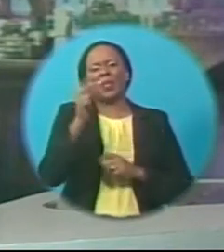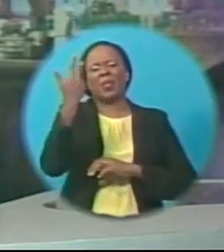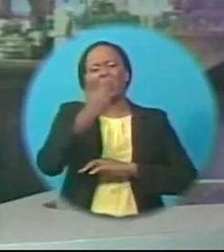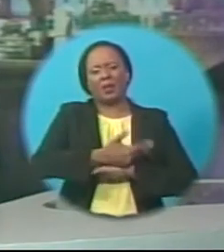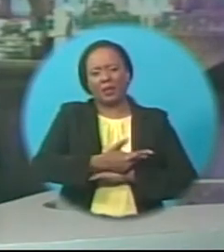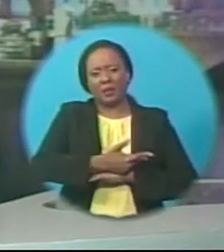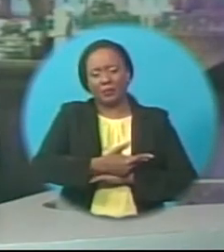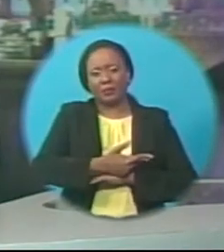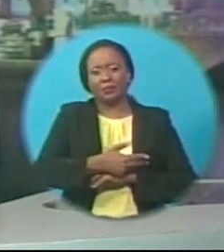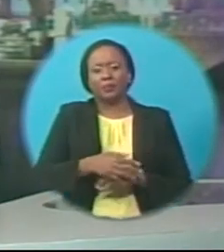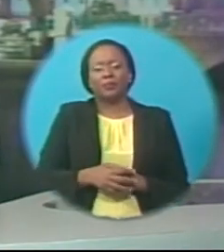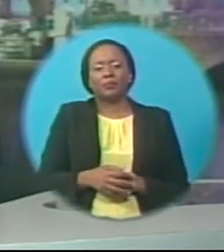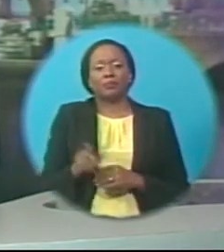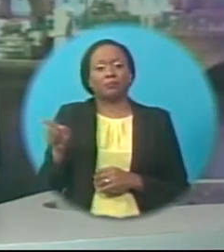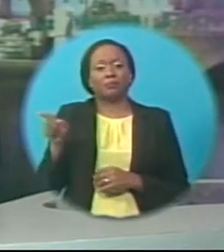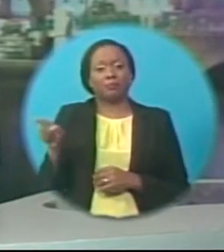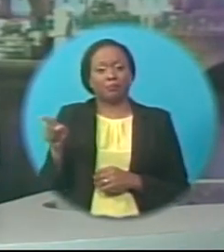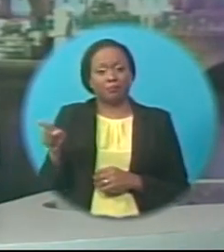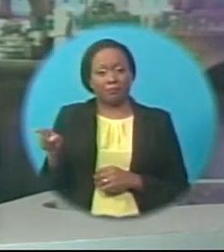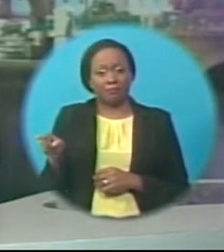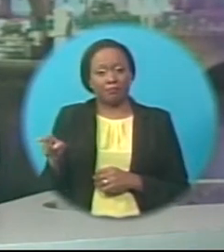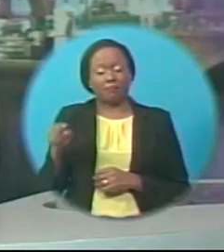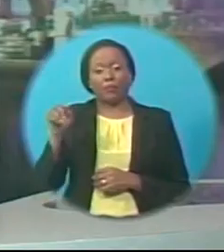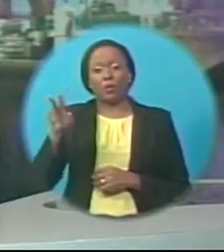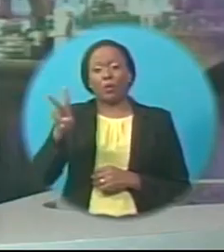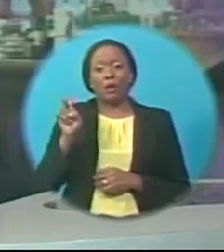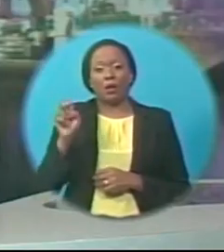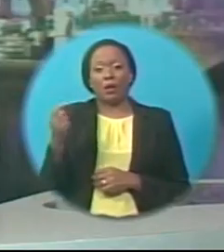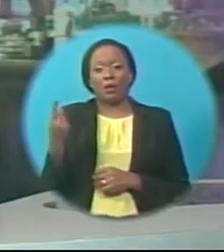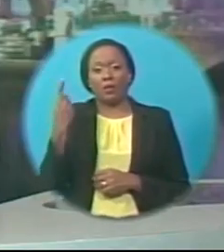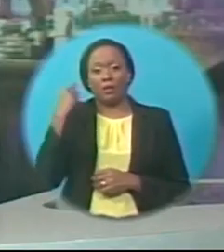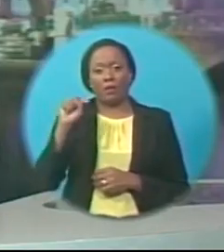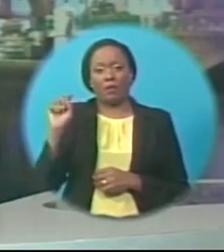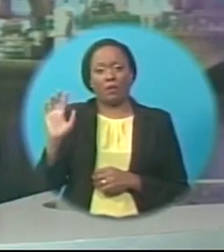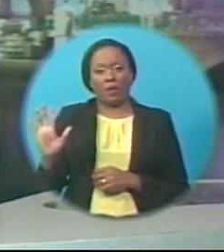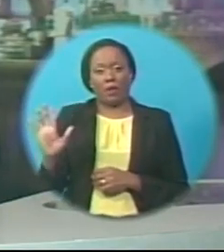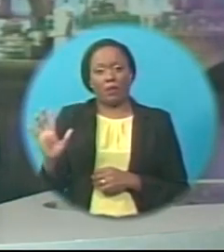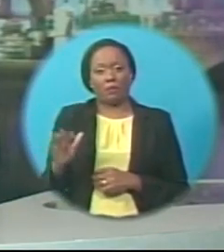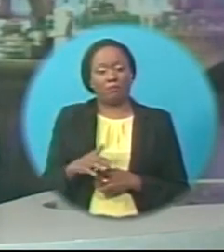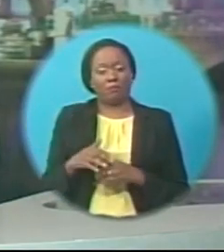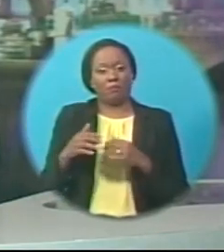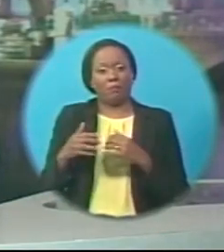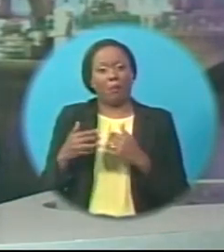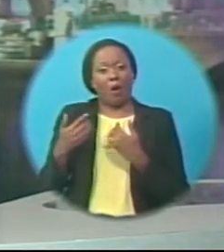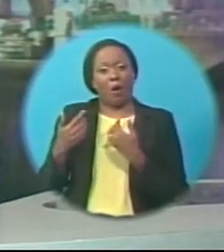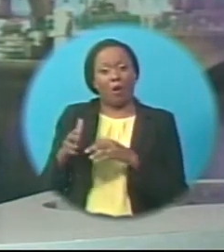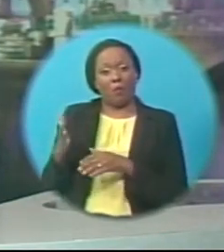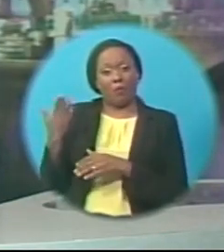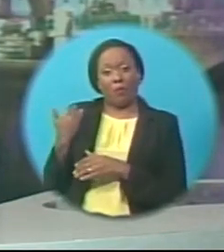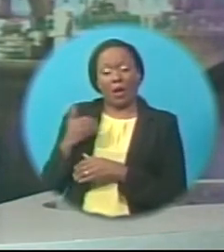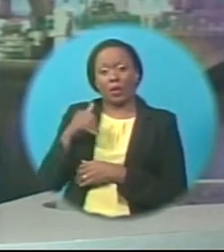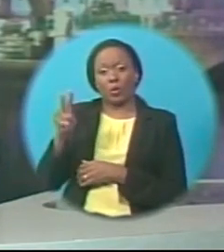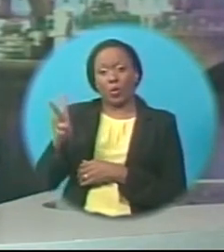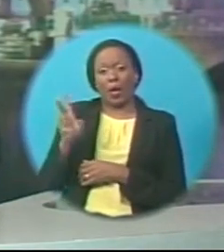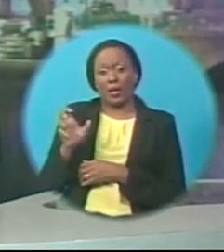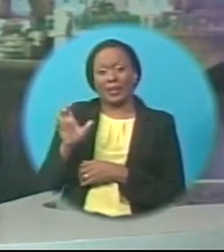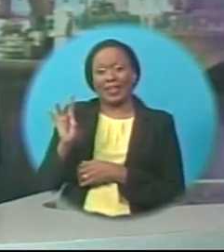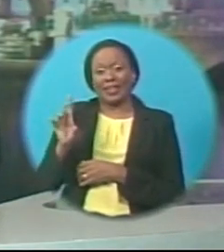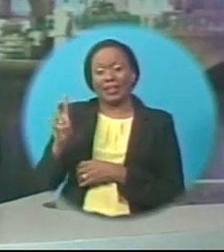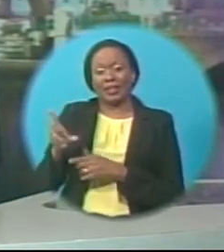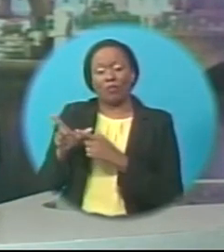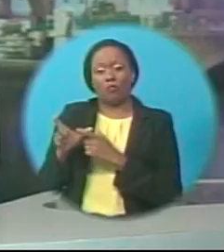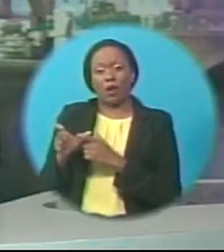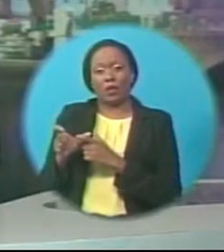test at Dambulla, Sri Lanka A went to bed on 211 for 5, already 286 runs ahead.